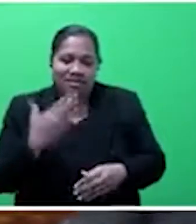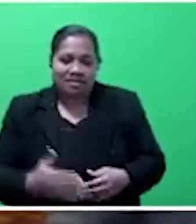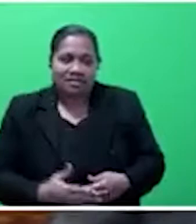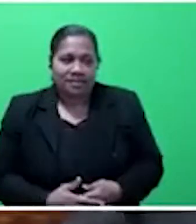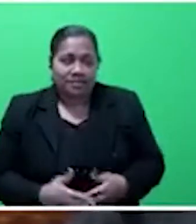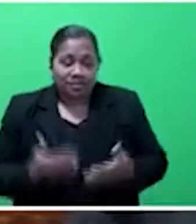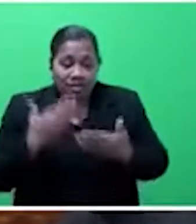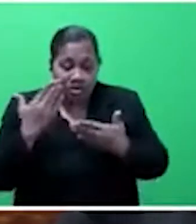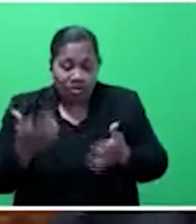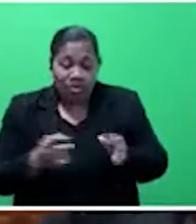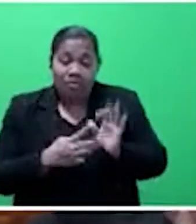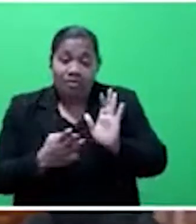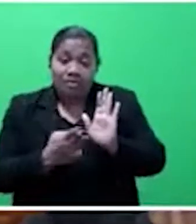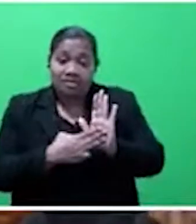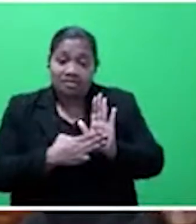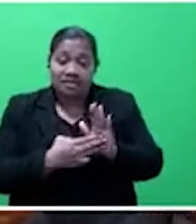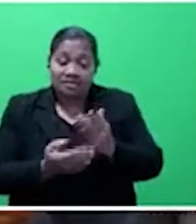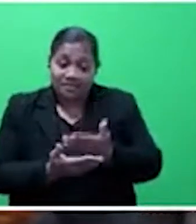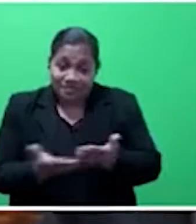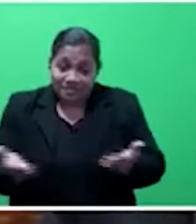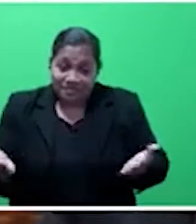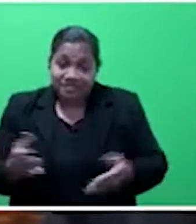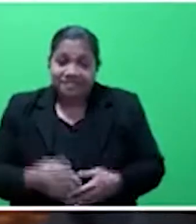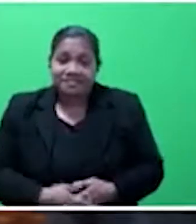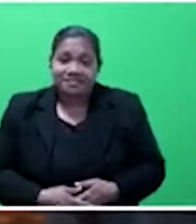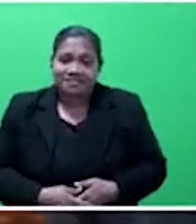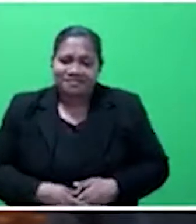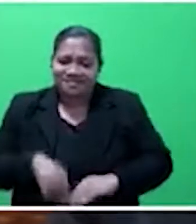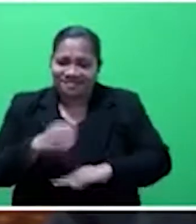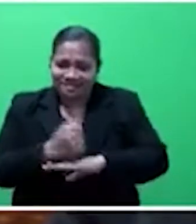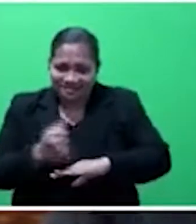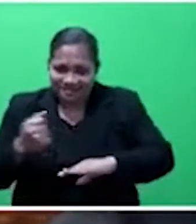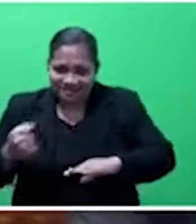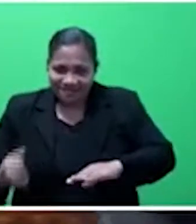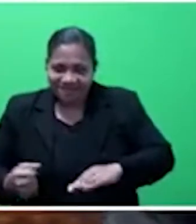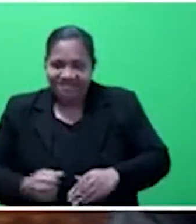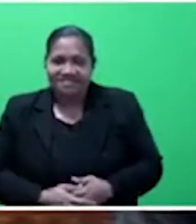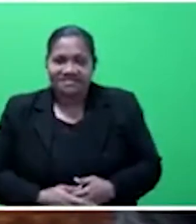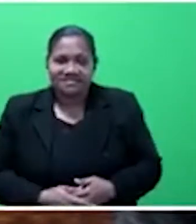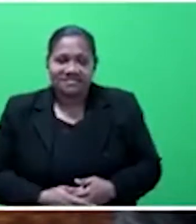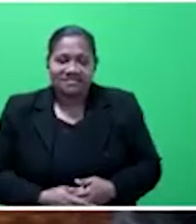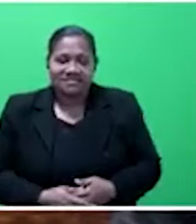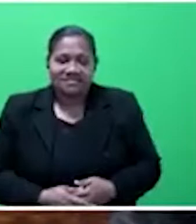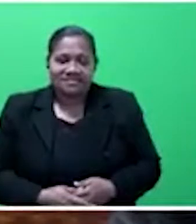fellow Cabinet Ministers, and Honorable Members of Parliament.